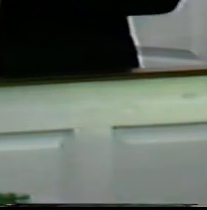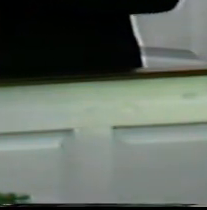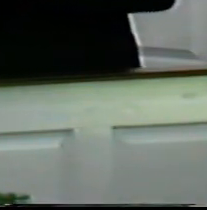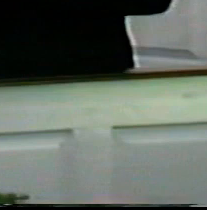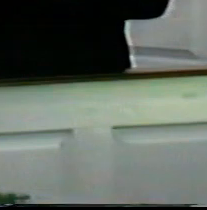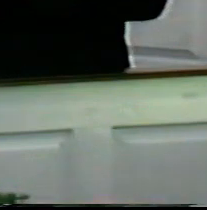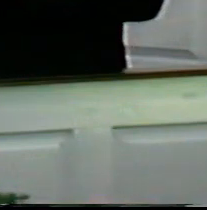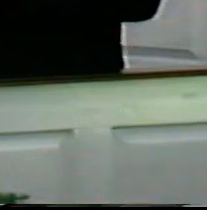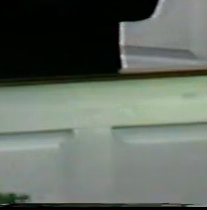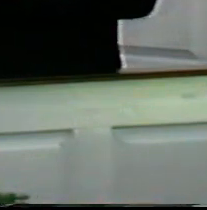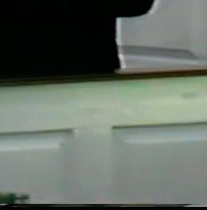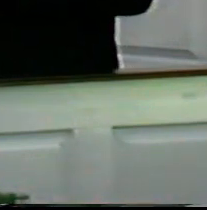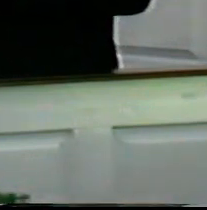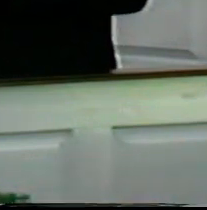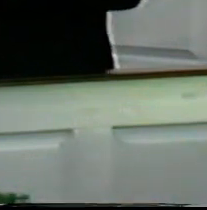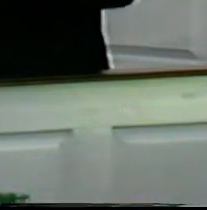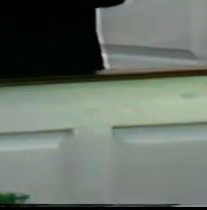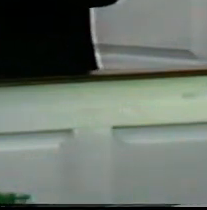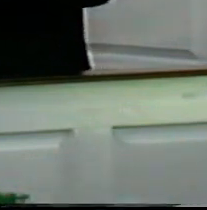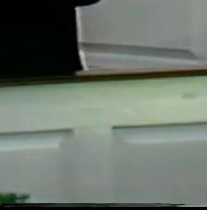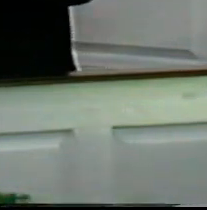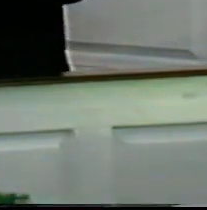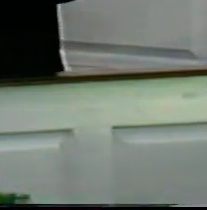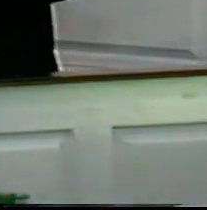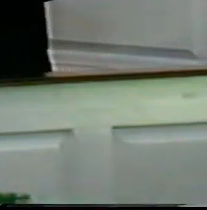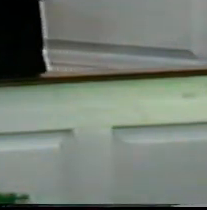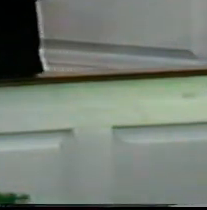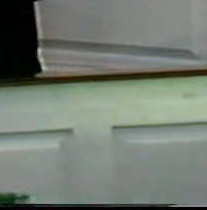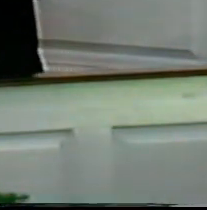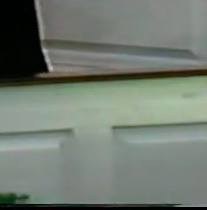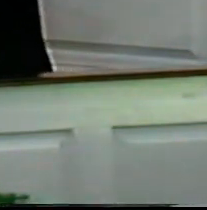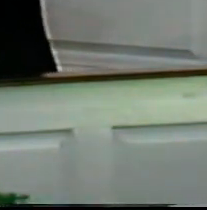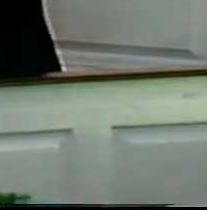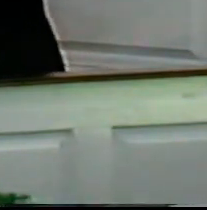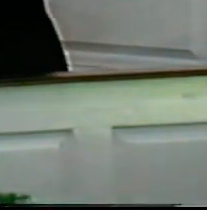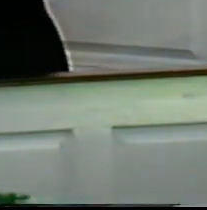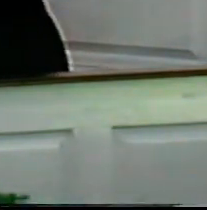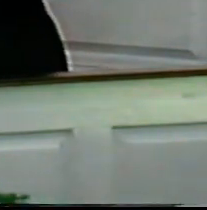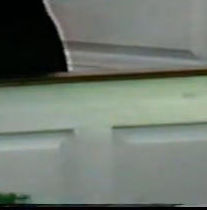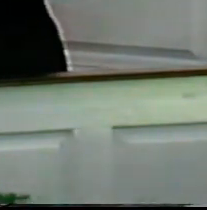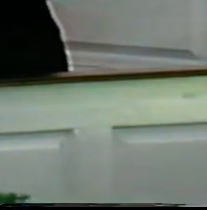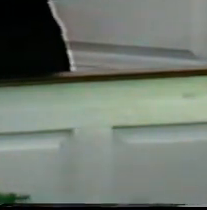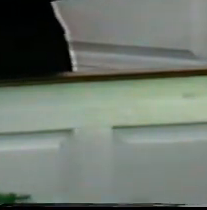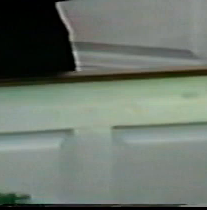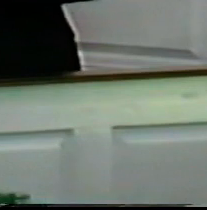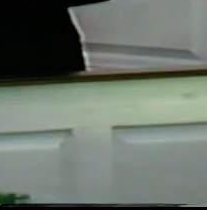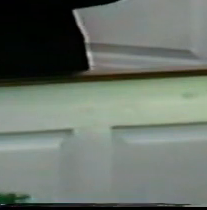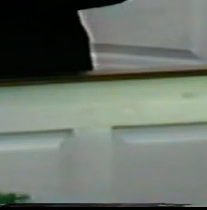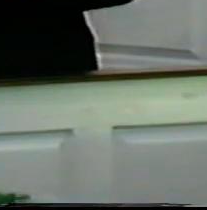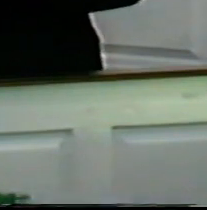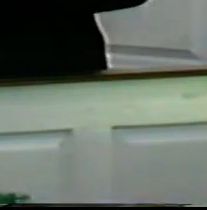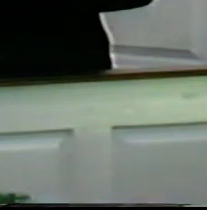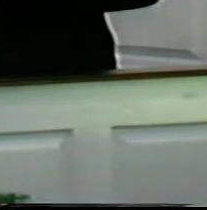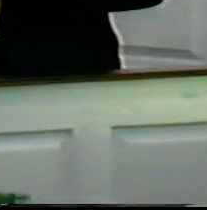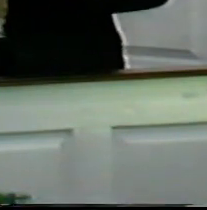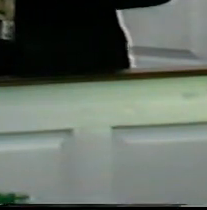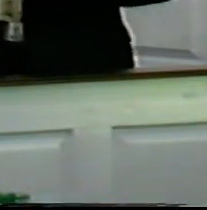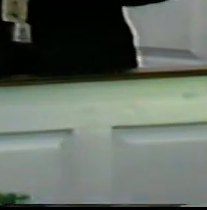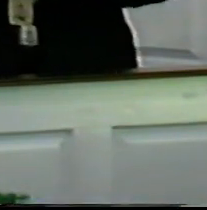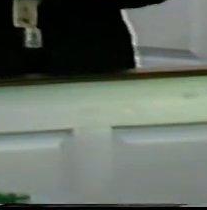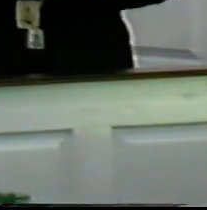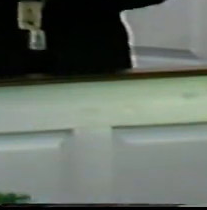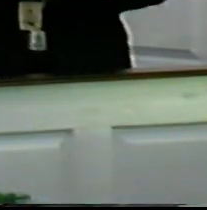race. Now my heart is full of gladness, and my life is all